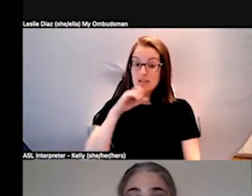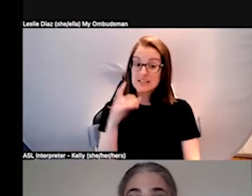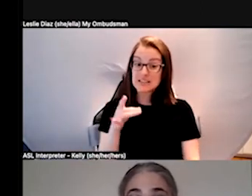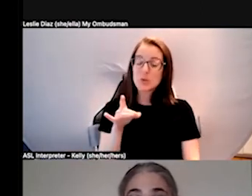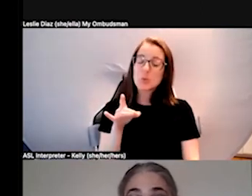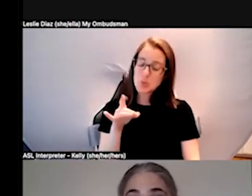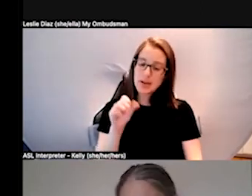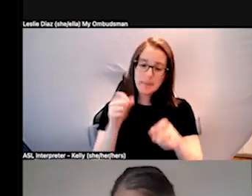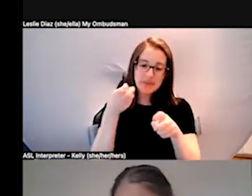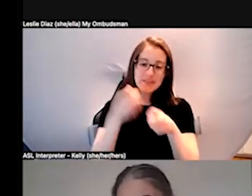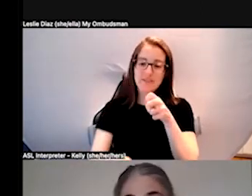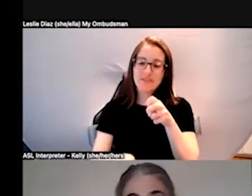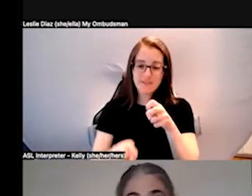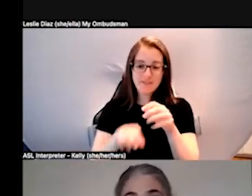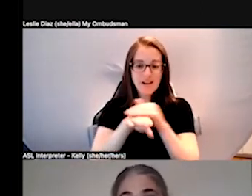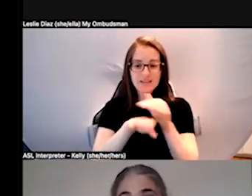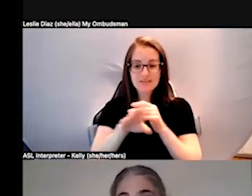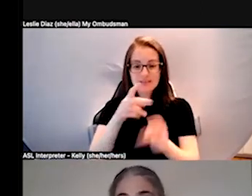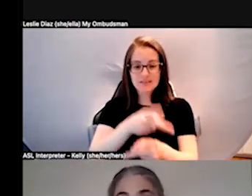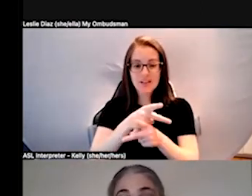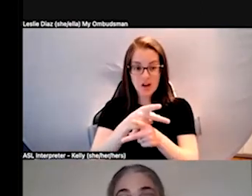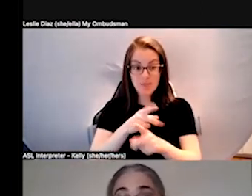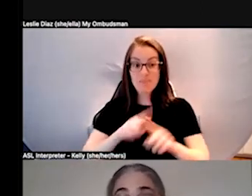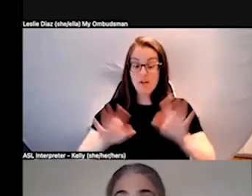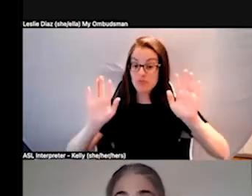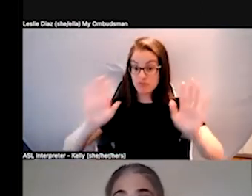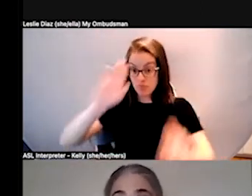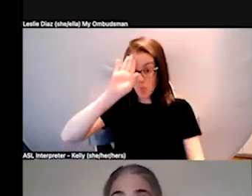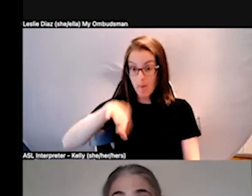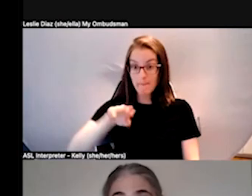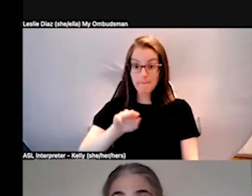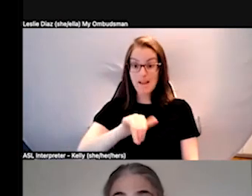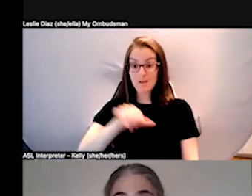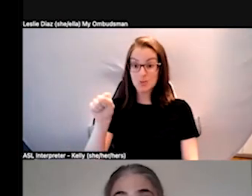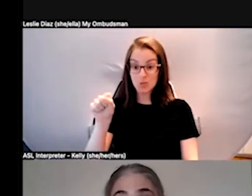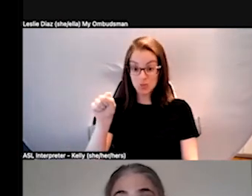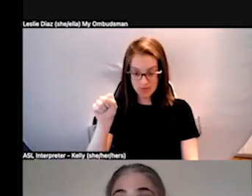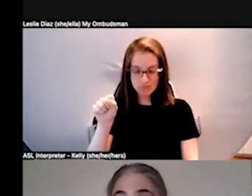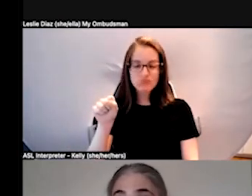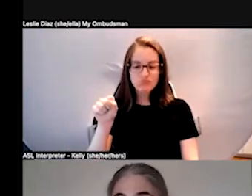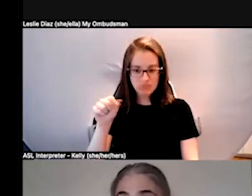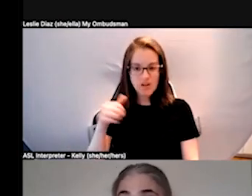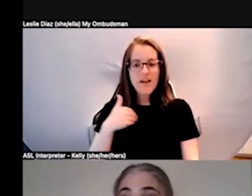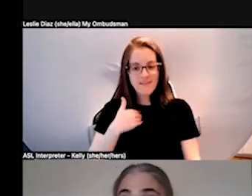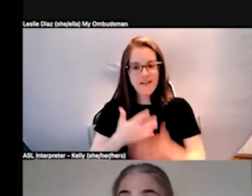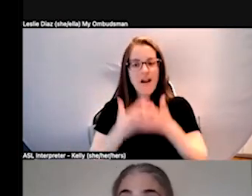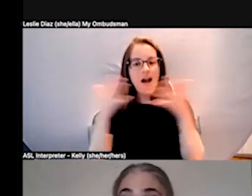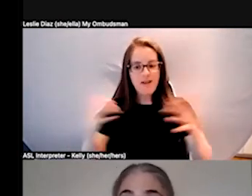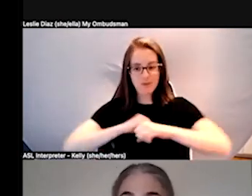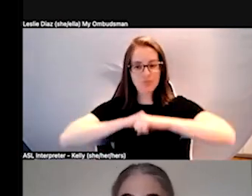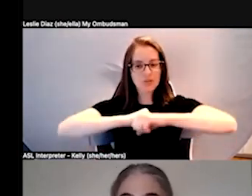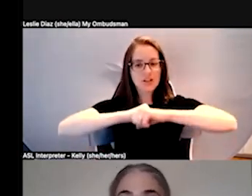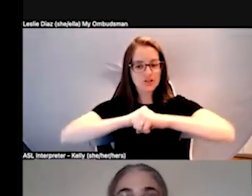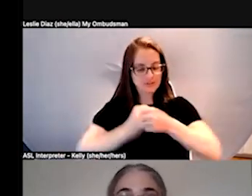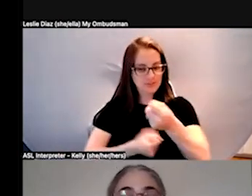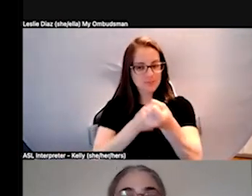But that being said, I also want to make sure folks are aware that Massachusetts is an area with a great deal of protections in